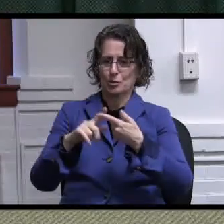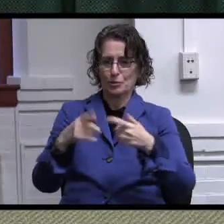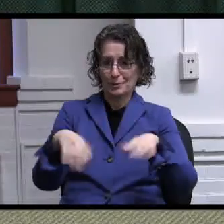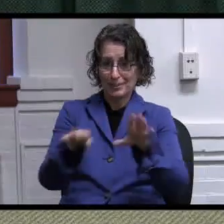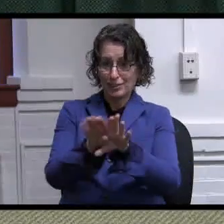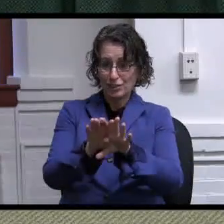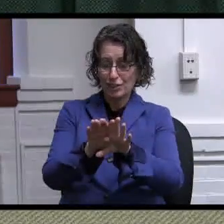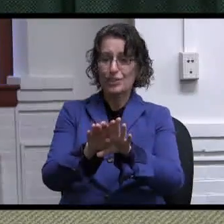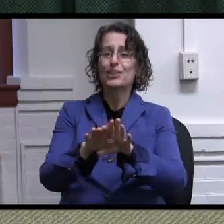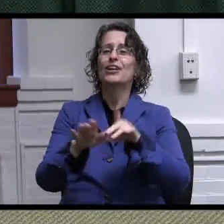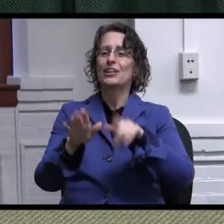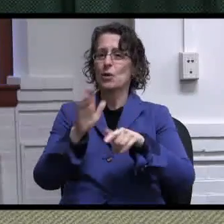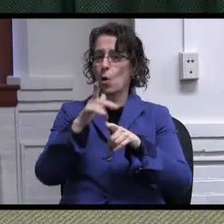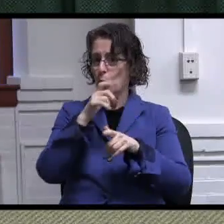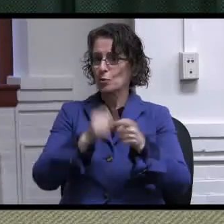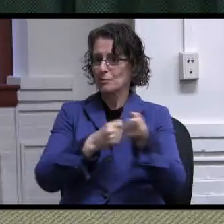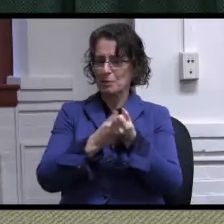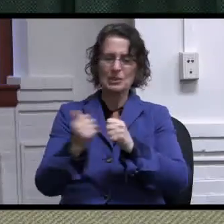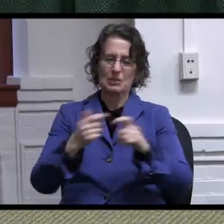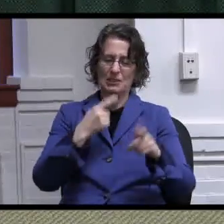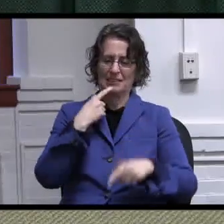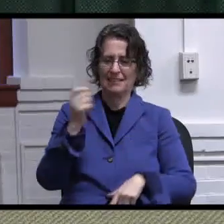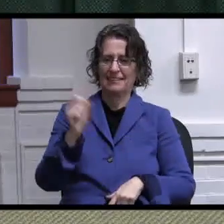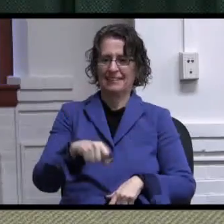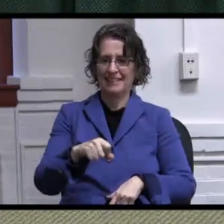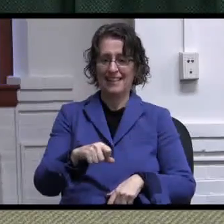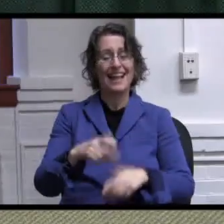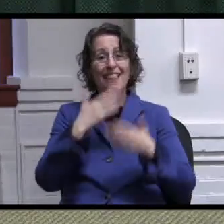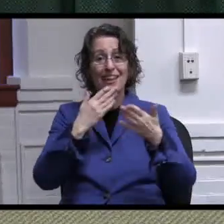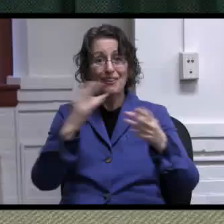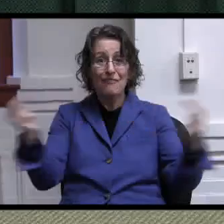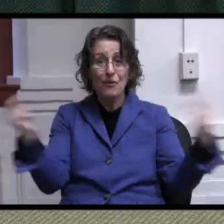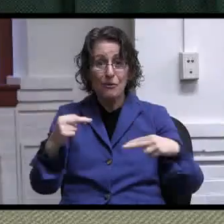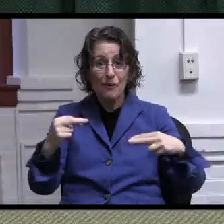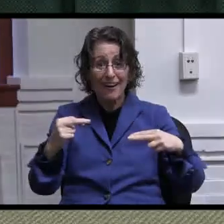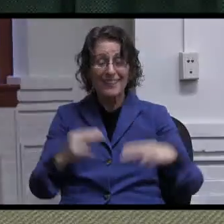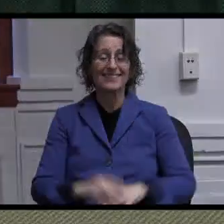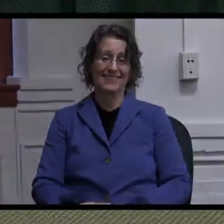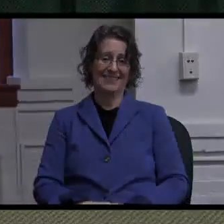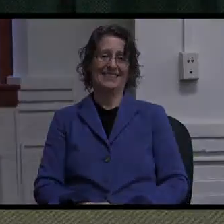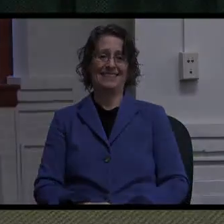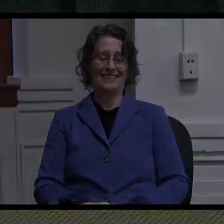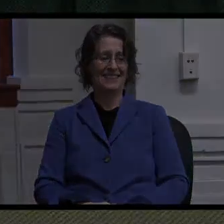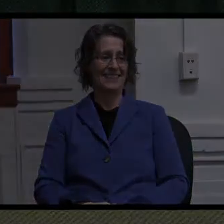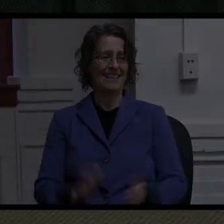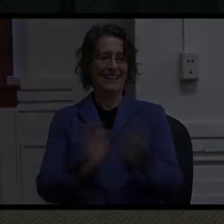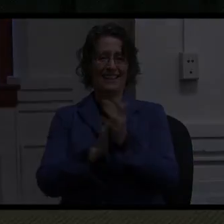Thank you, everybody. And thanks for tuning in for our 10-minute meeting.